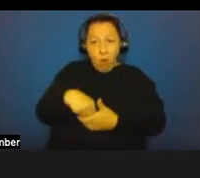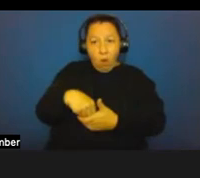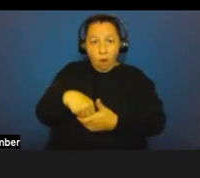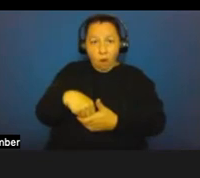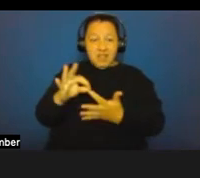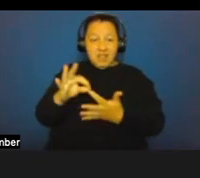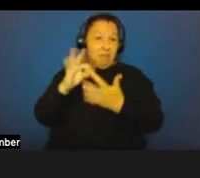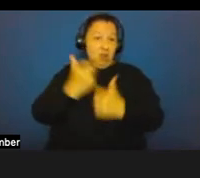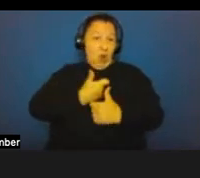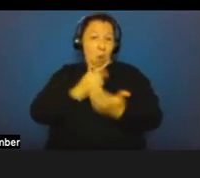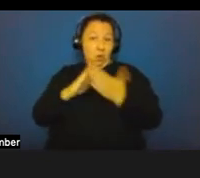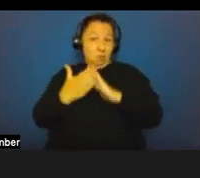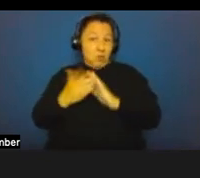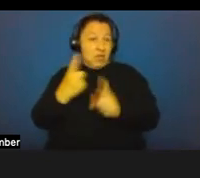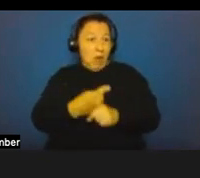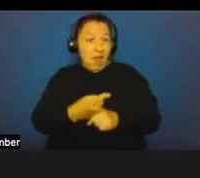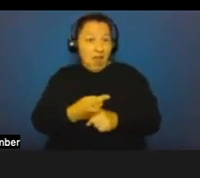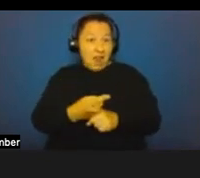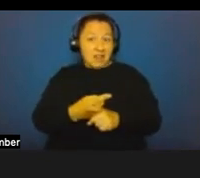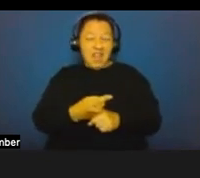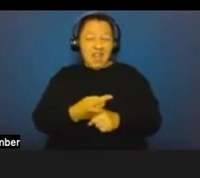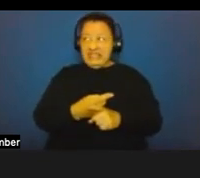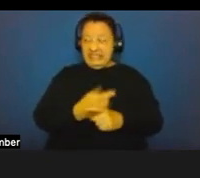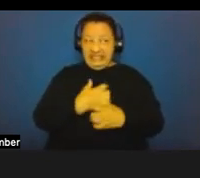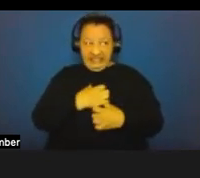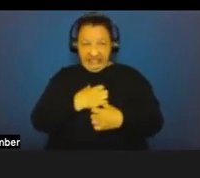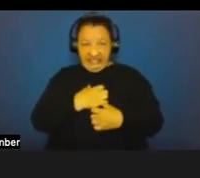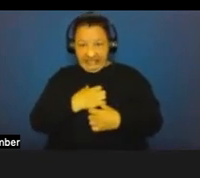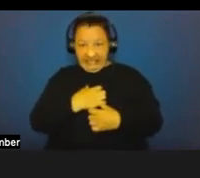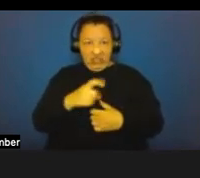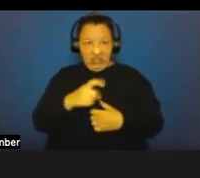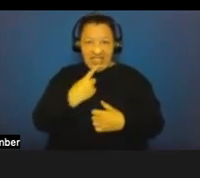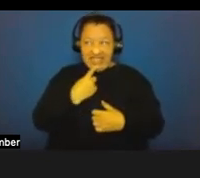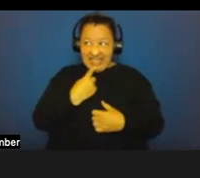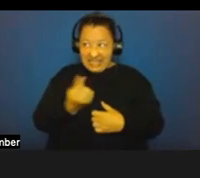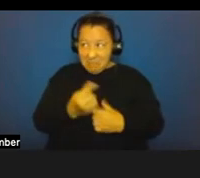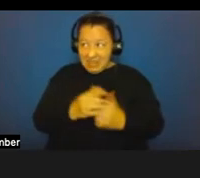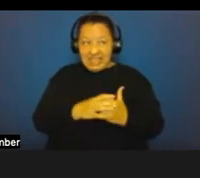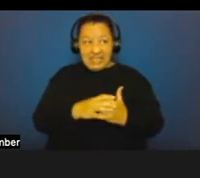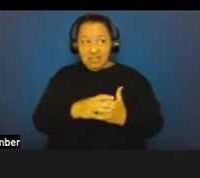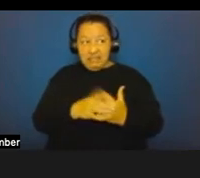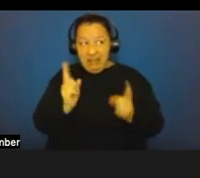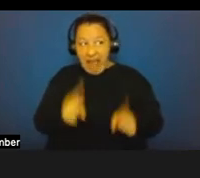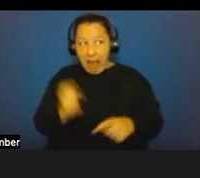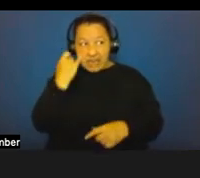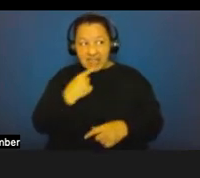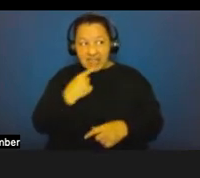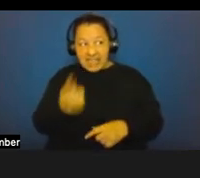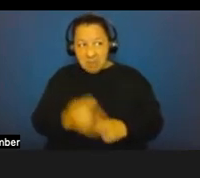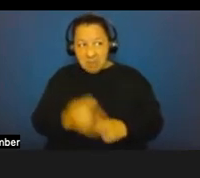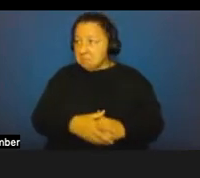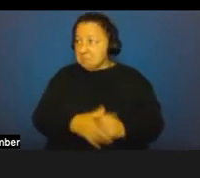right? Like, gosh, do I say anything? And then, what's going to happen if I do? And what if I don't say anything? And what's going to happen if I